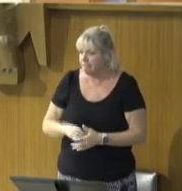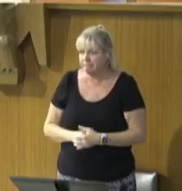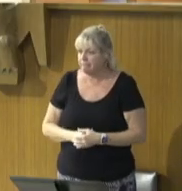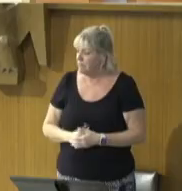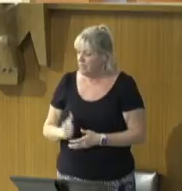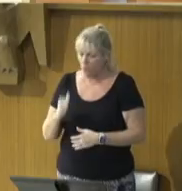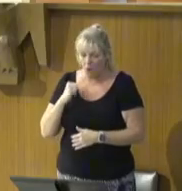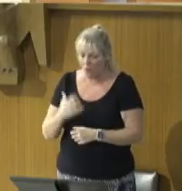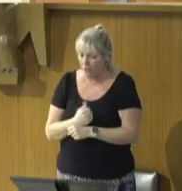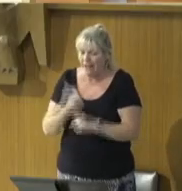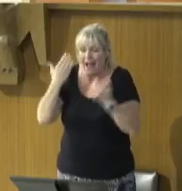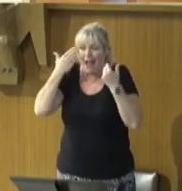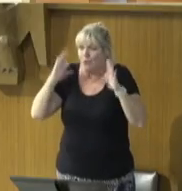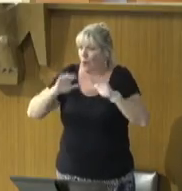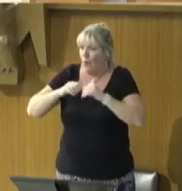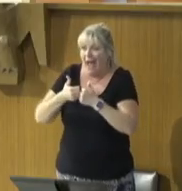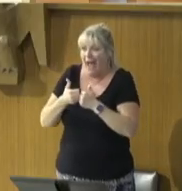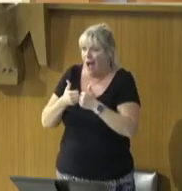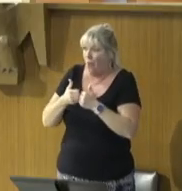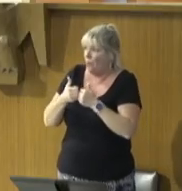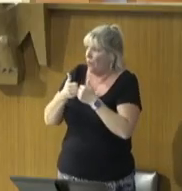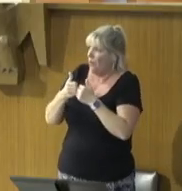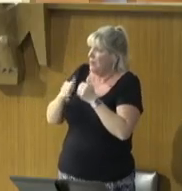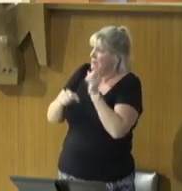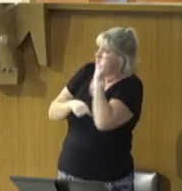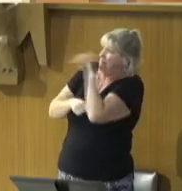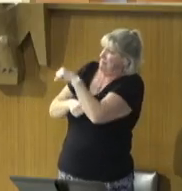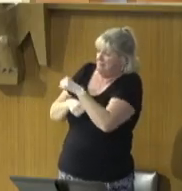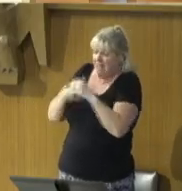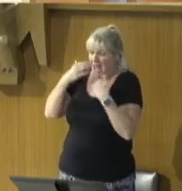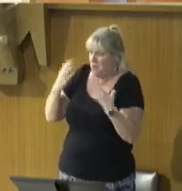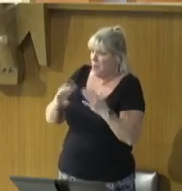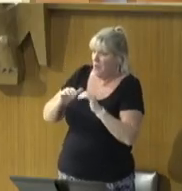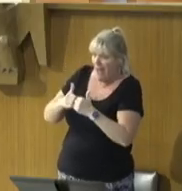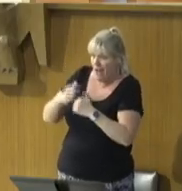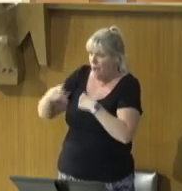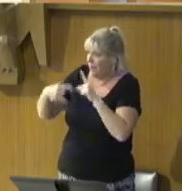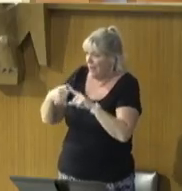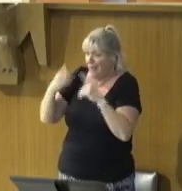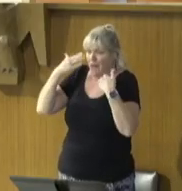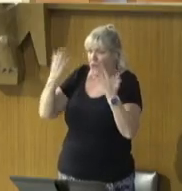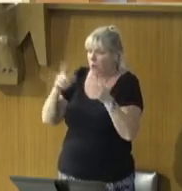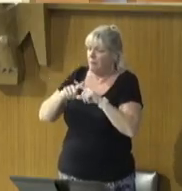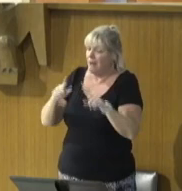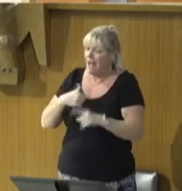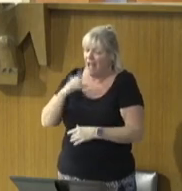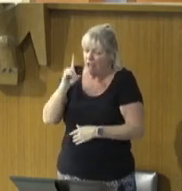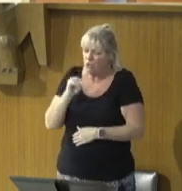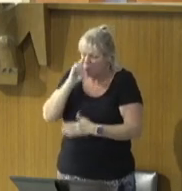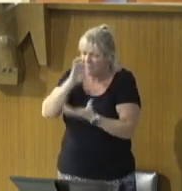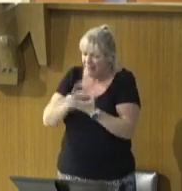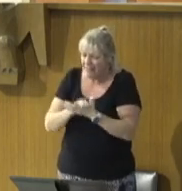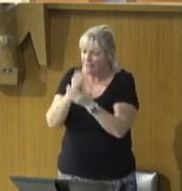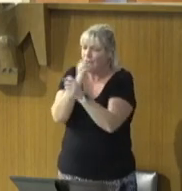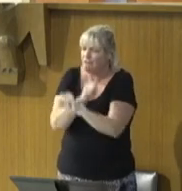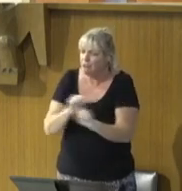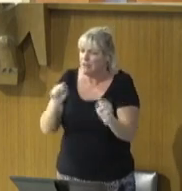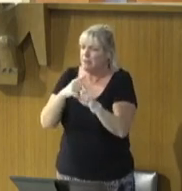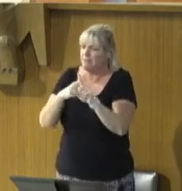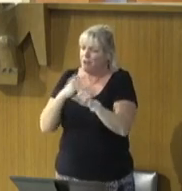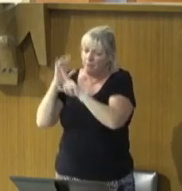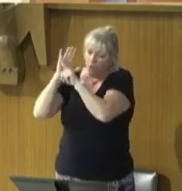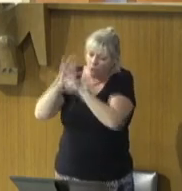don't know how they will be defeated. I don't know when they will be defeated. But I do believe that ultimately freedom from oppression